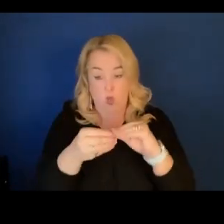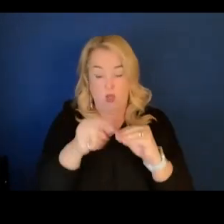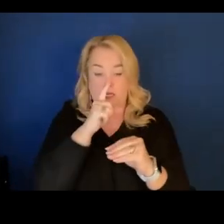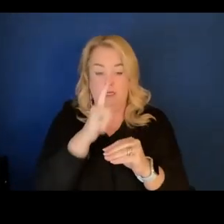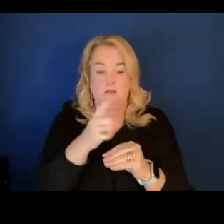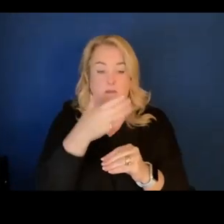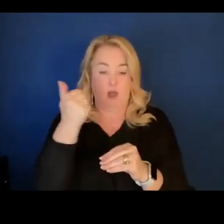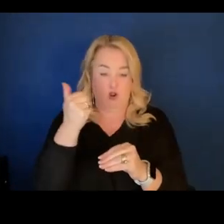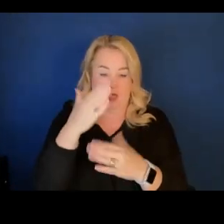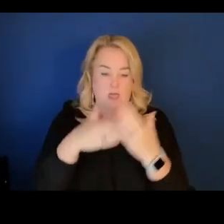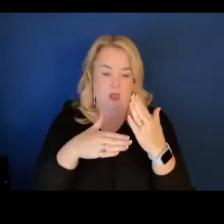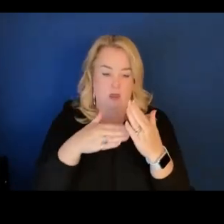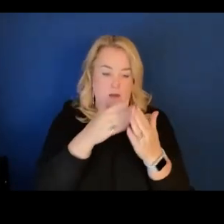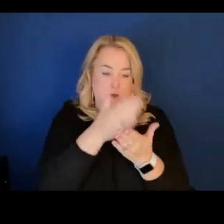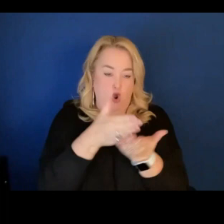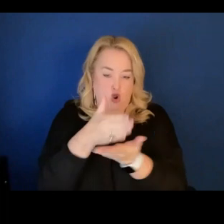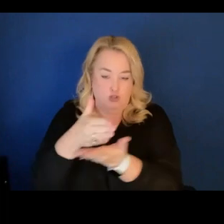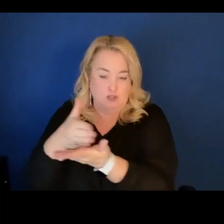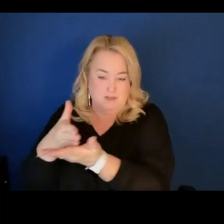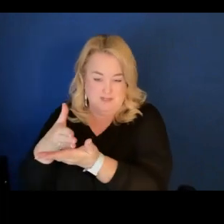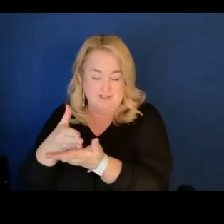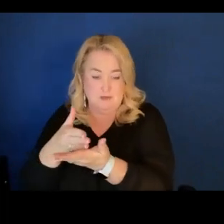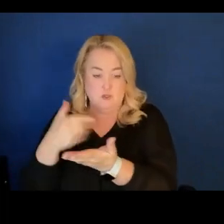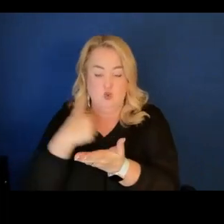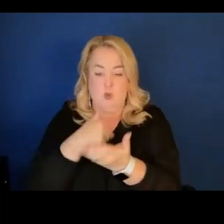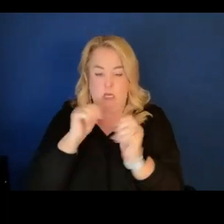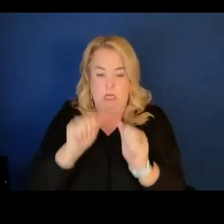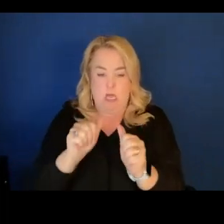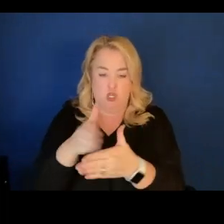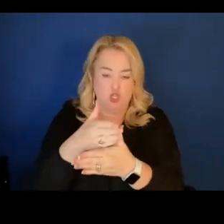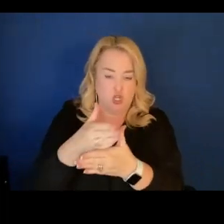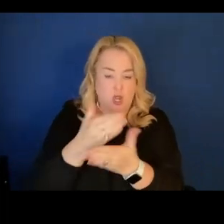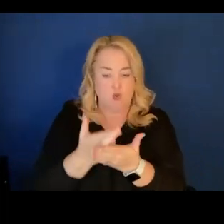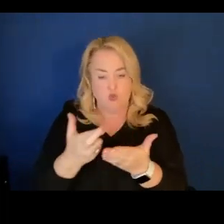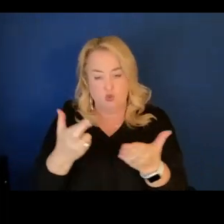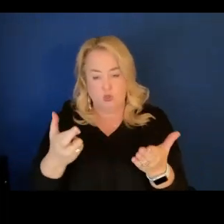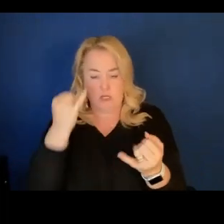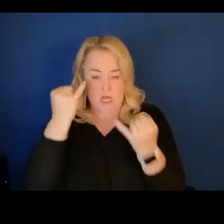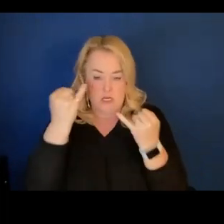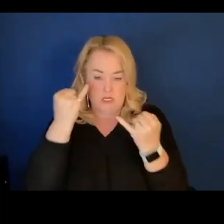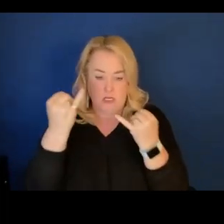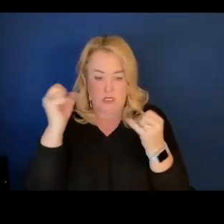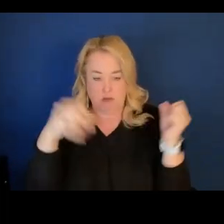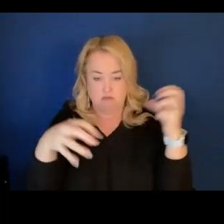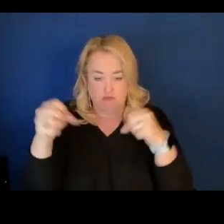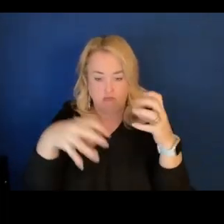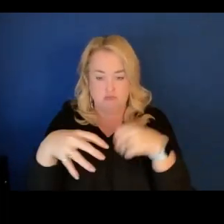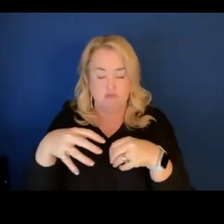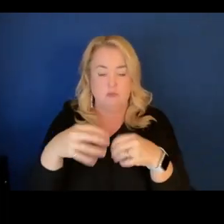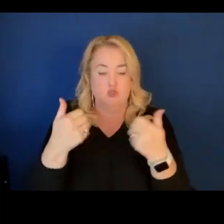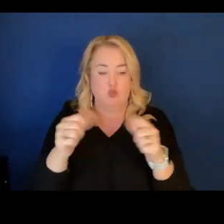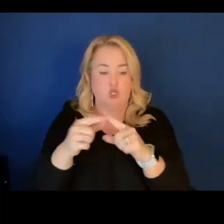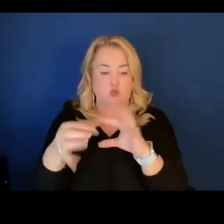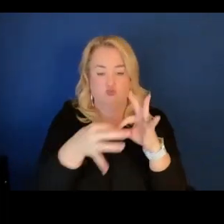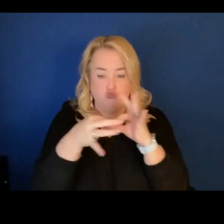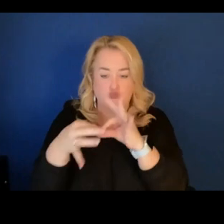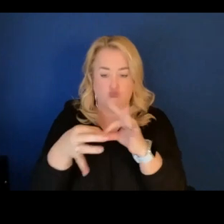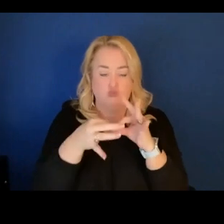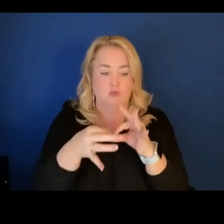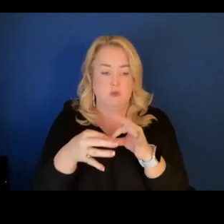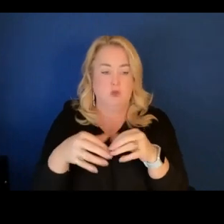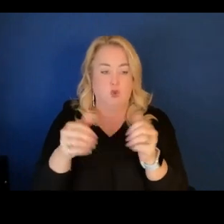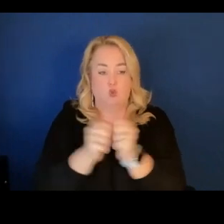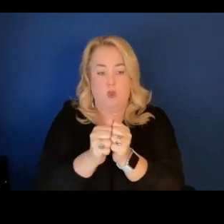of the parts, and we can leverage shared resources and ideas and synergies, whether that's things like